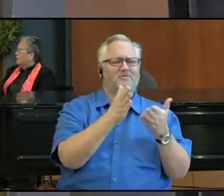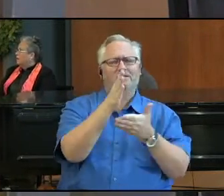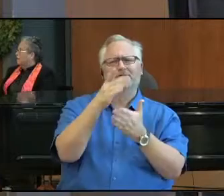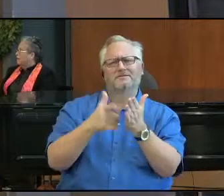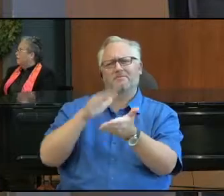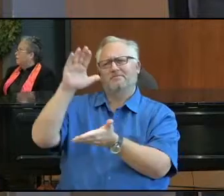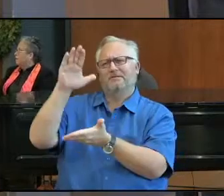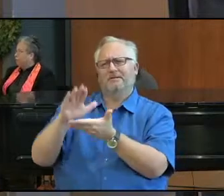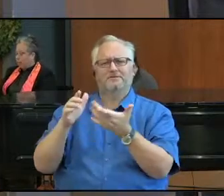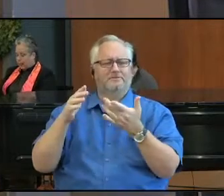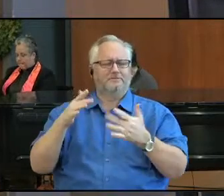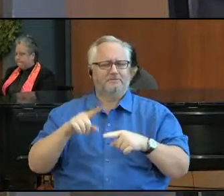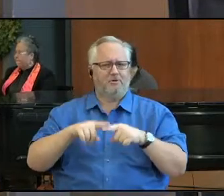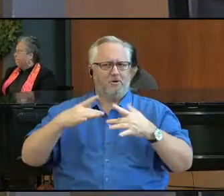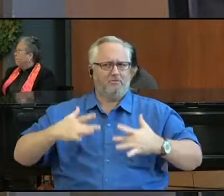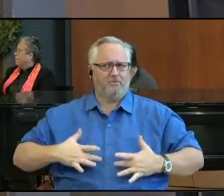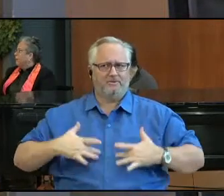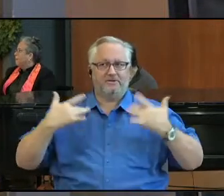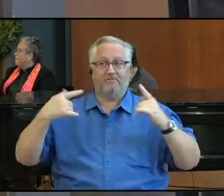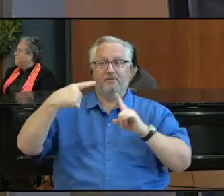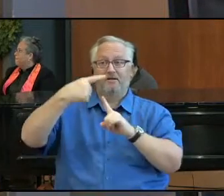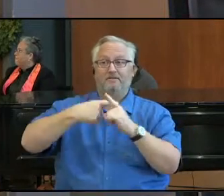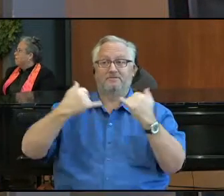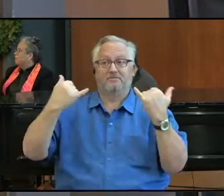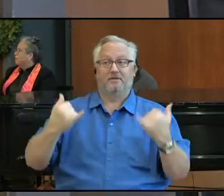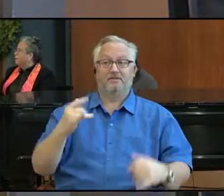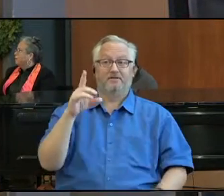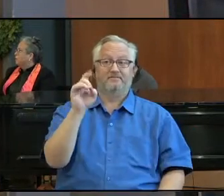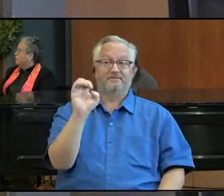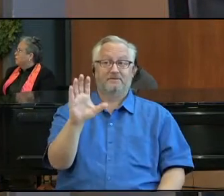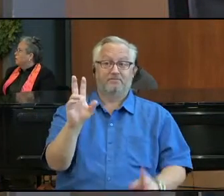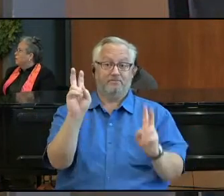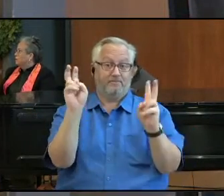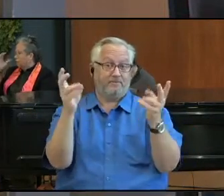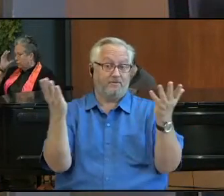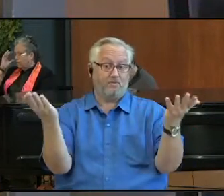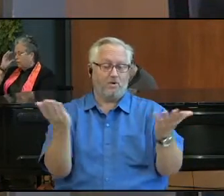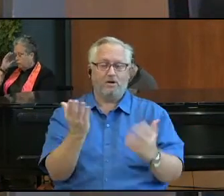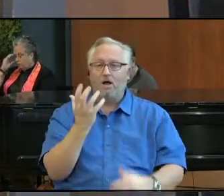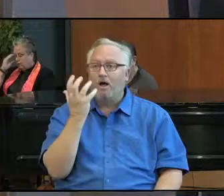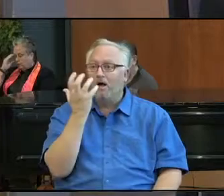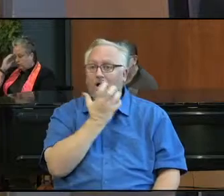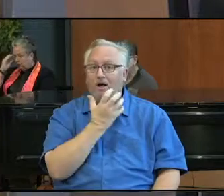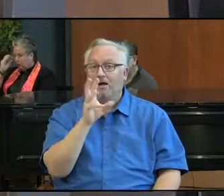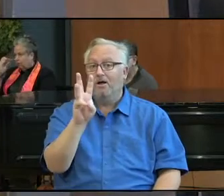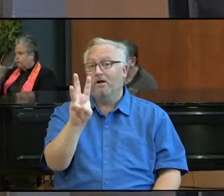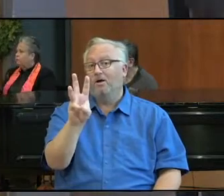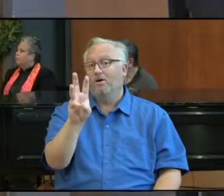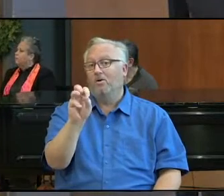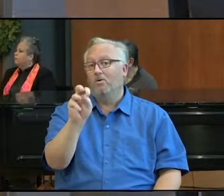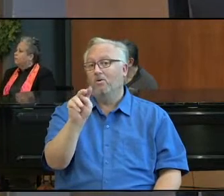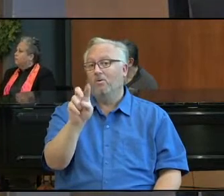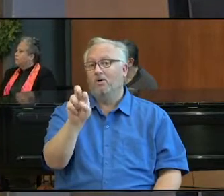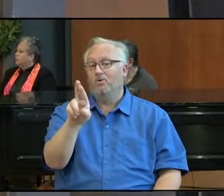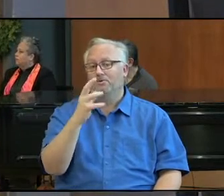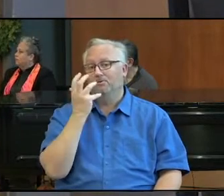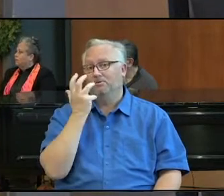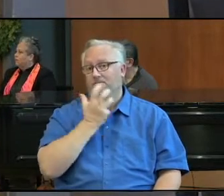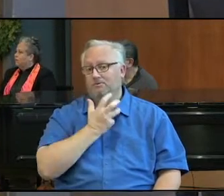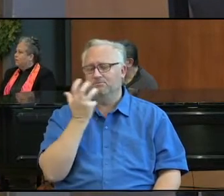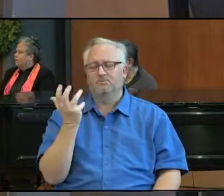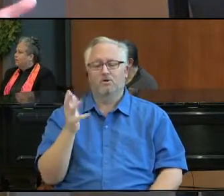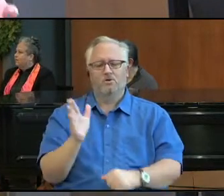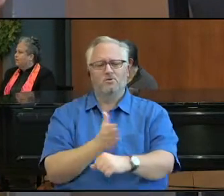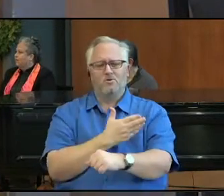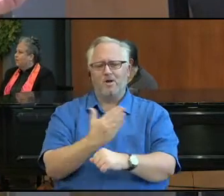depending on what's going on. But the theme for the month of December is wonder. And I know this